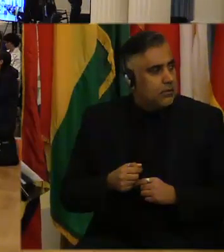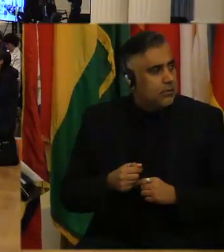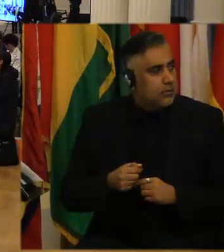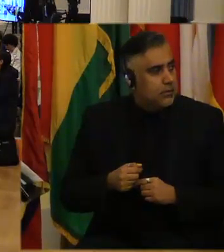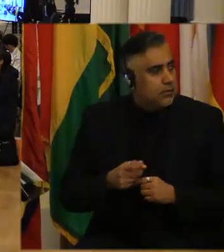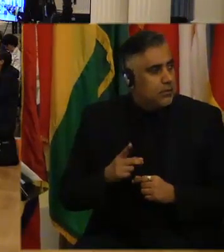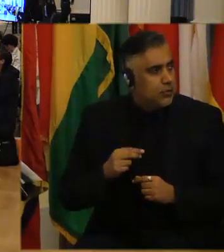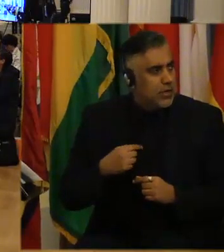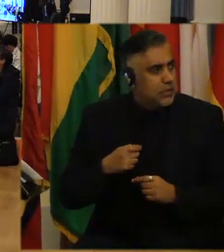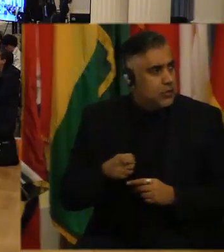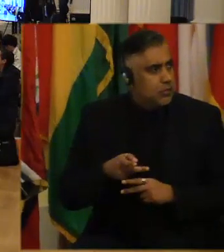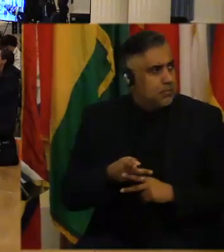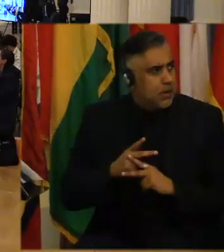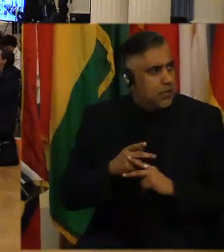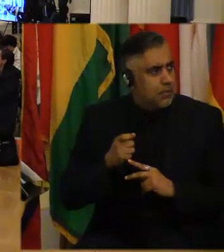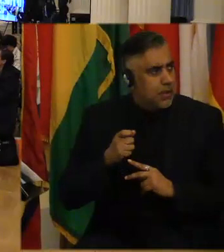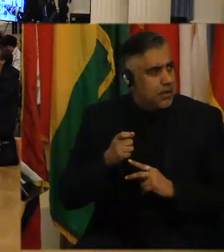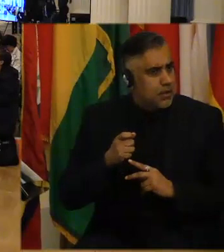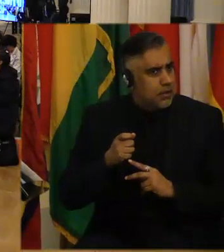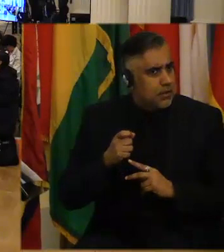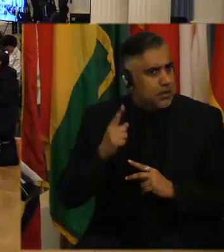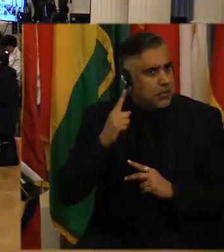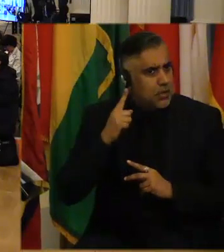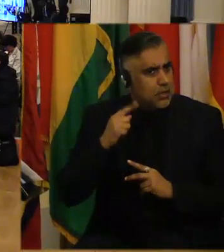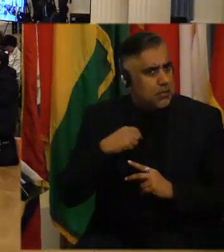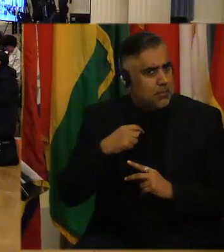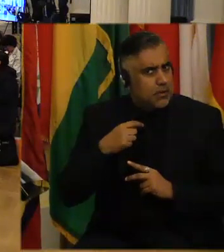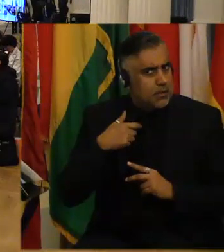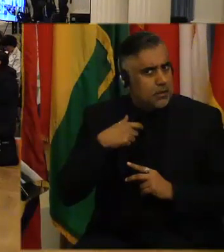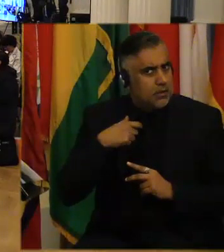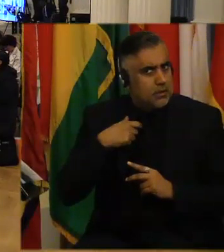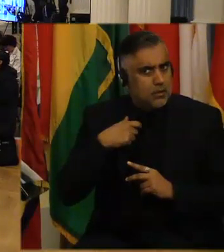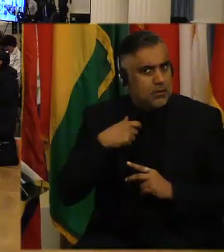Do I need to borrow that, or is this all right? Can you,